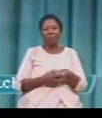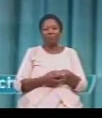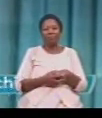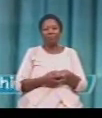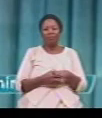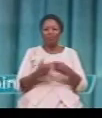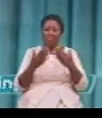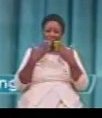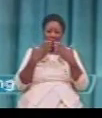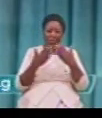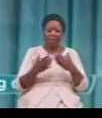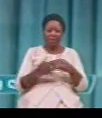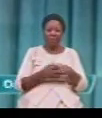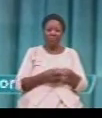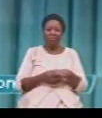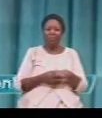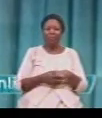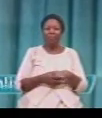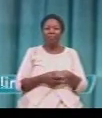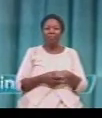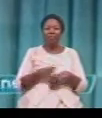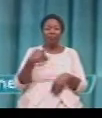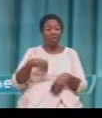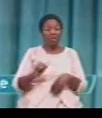Thank you. We are still waiting.